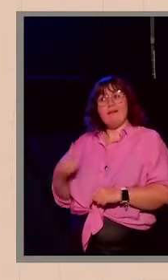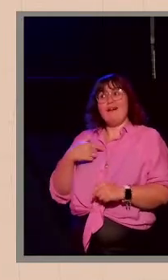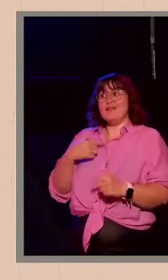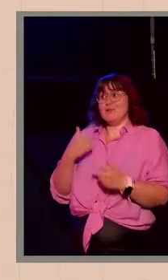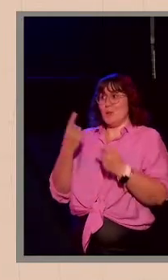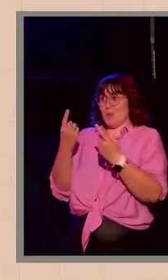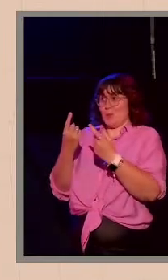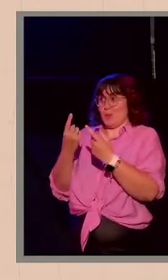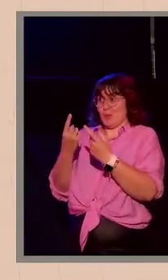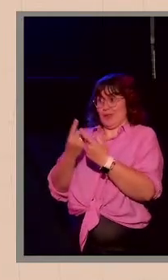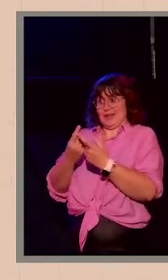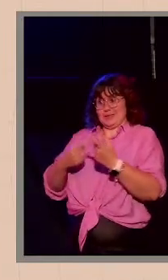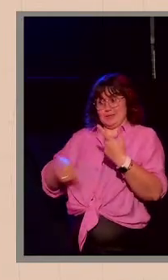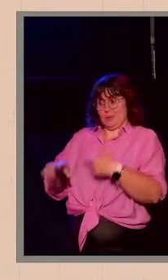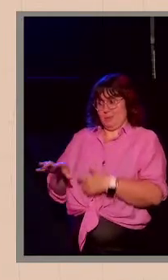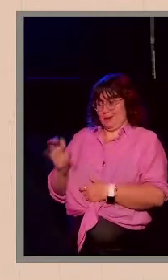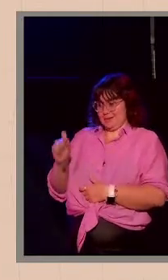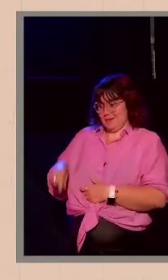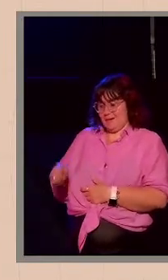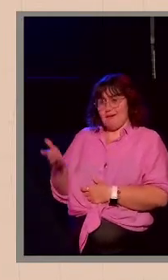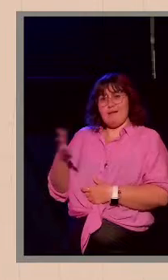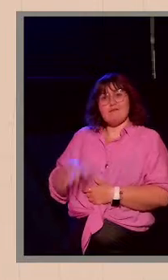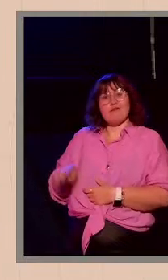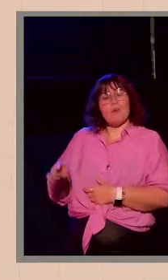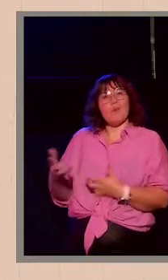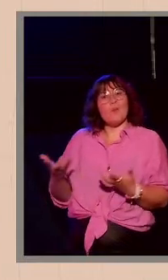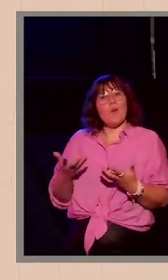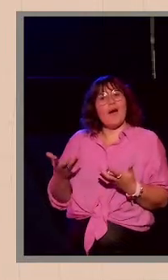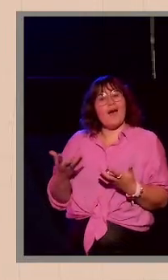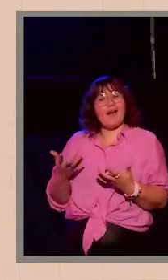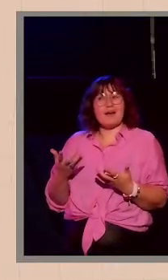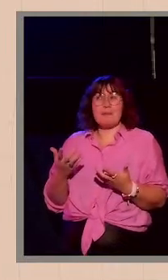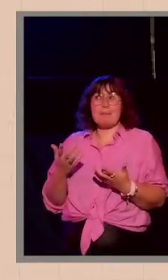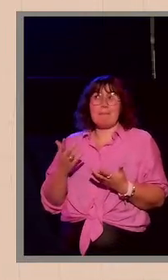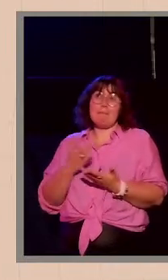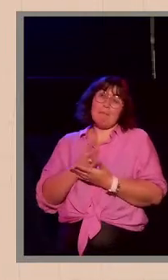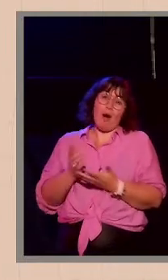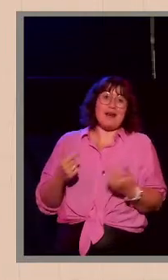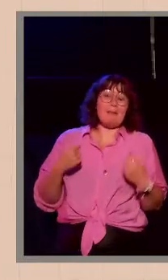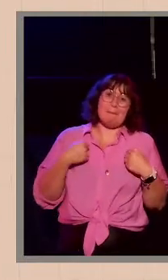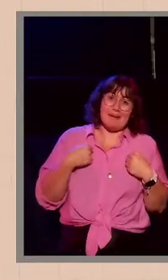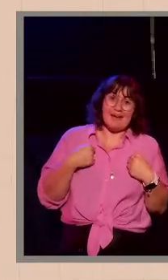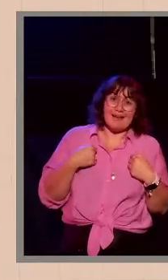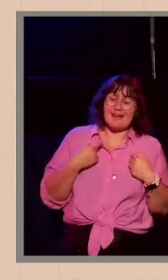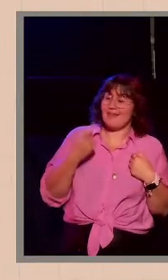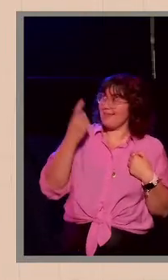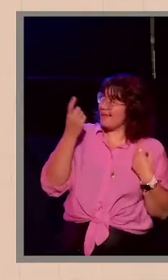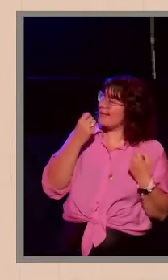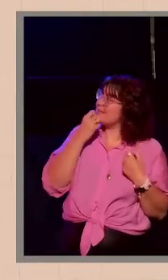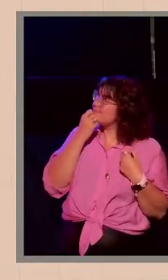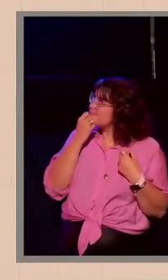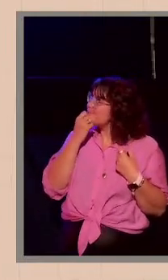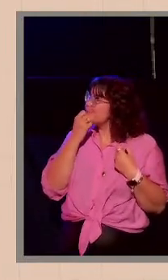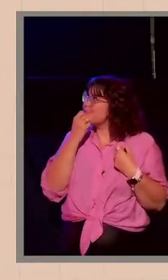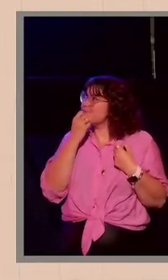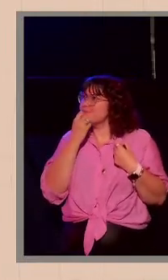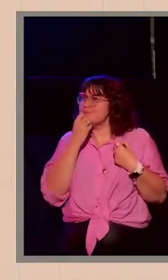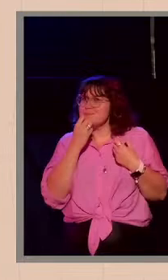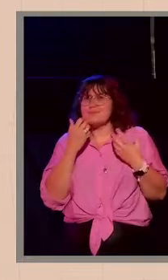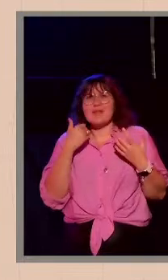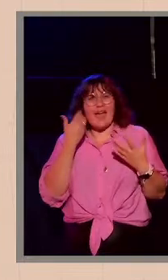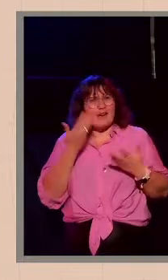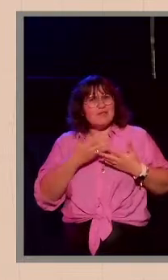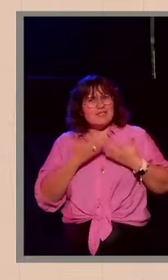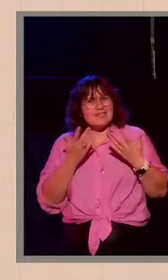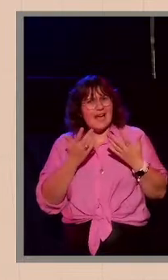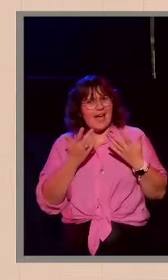that has come from partly just me thinking of everyday